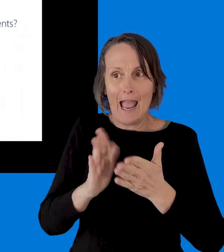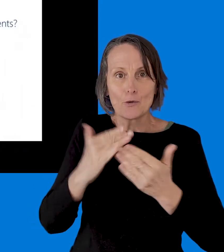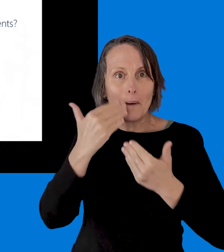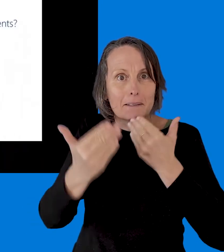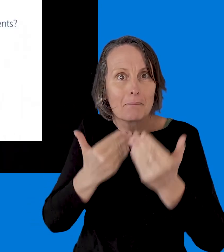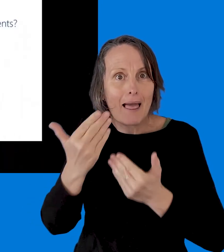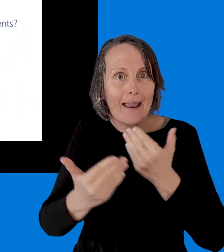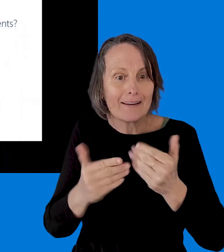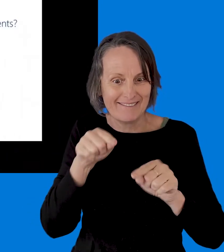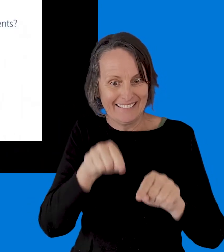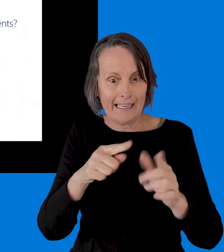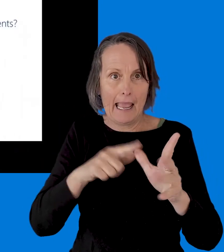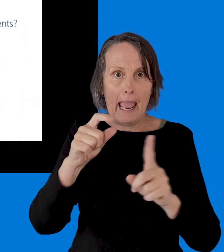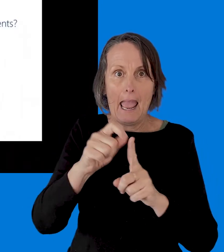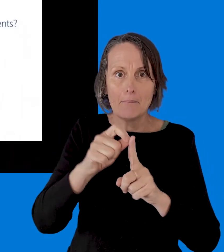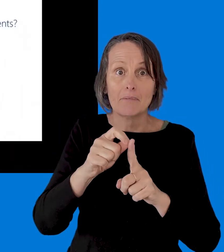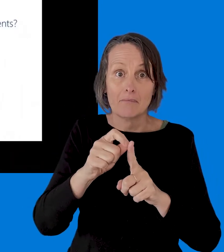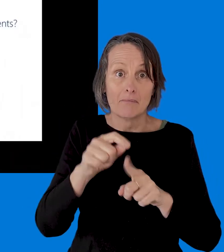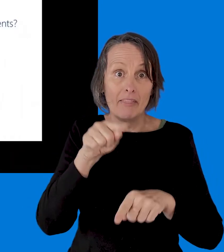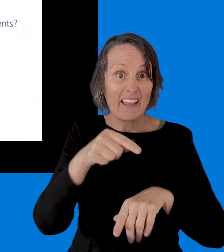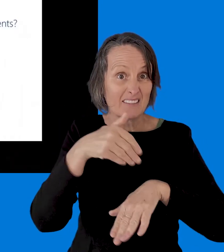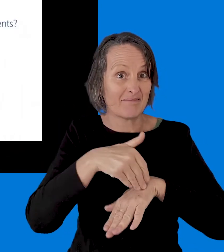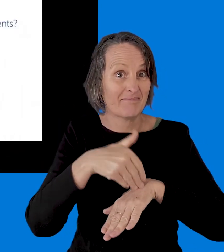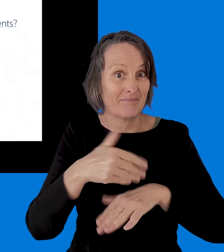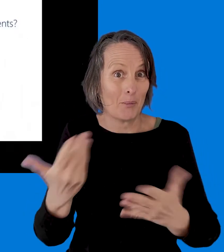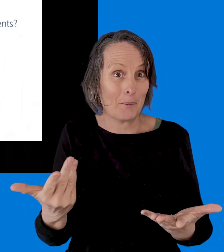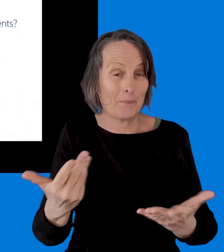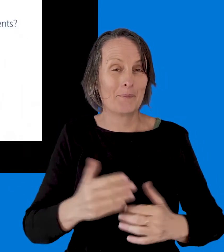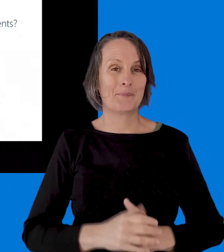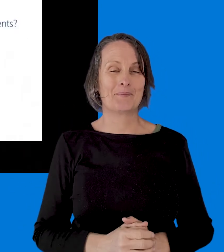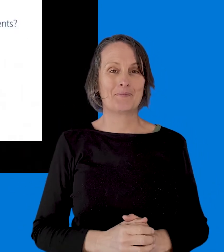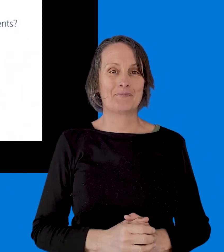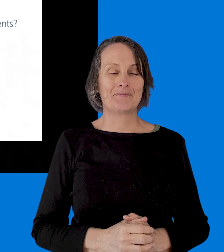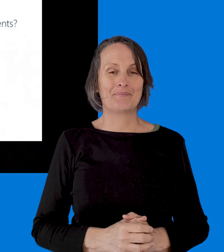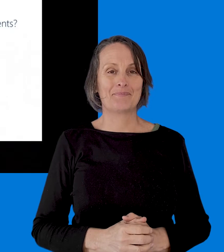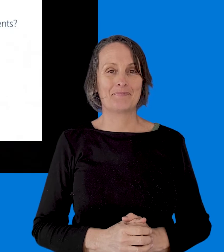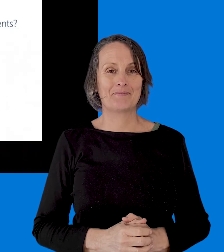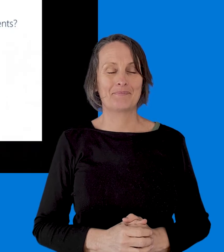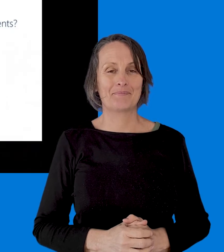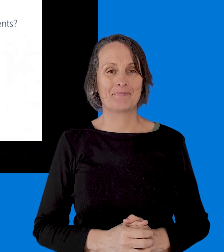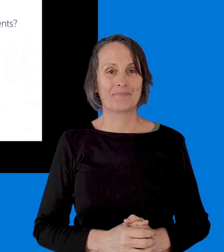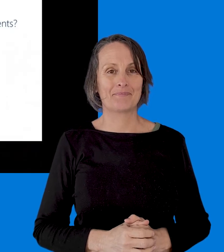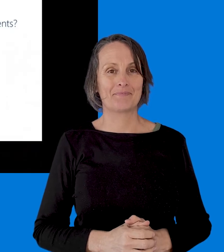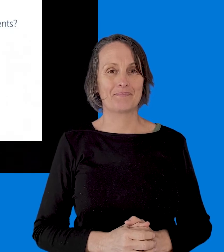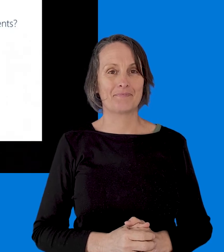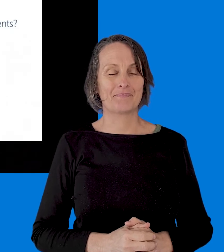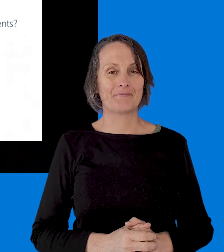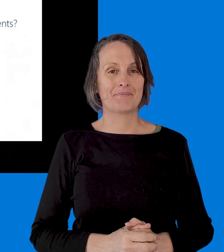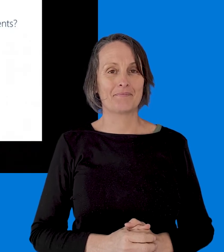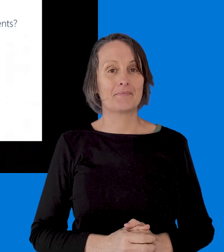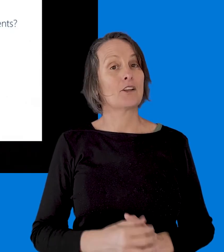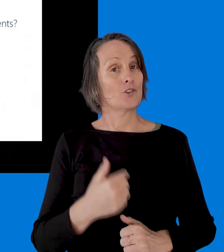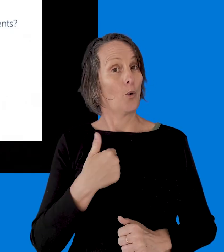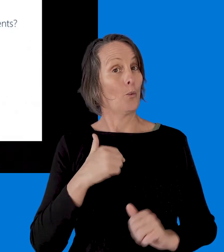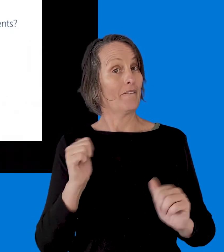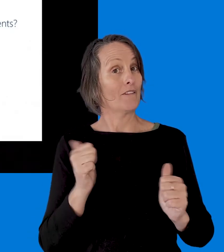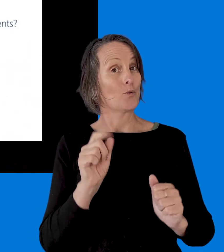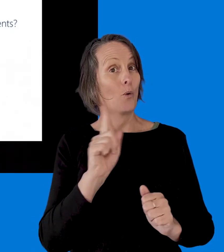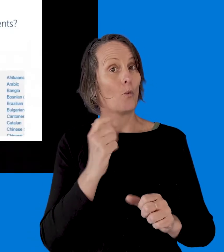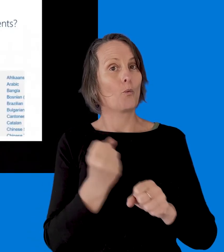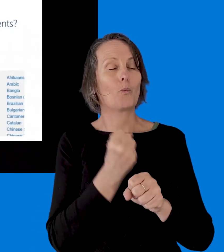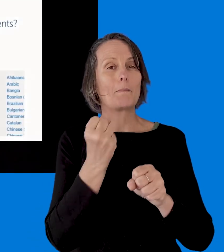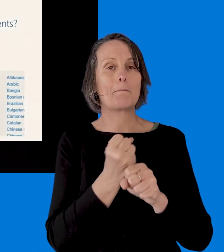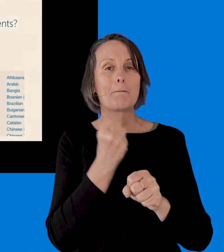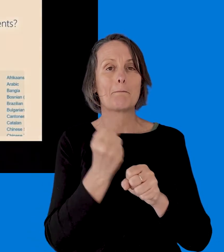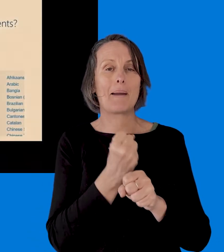English. So how do you tell them what to do? I mean, that's actually a really hard problem then, especially if there are multiple languages being spoken. What